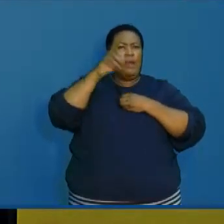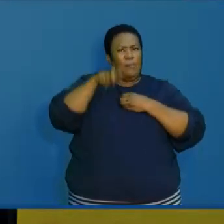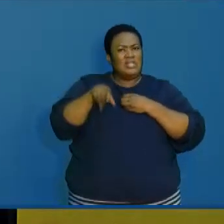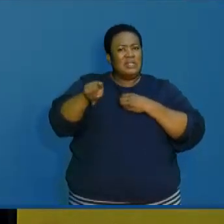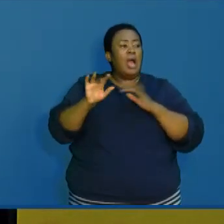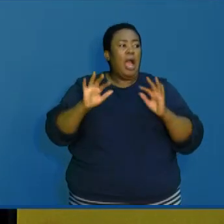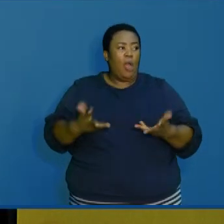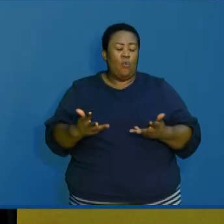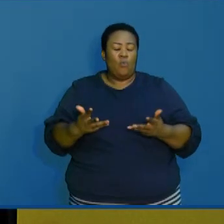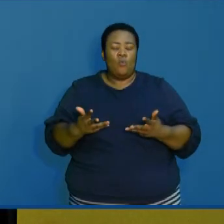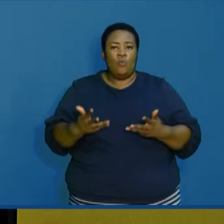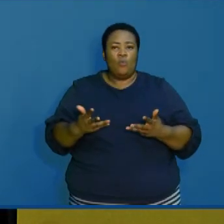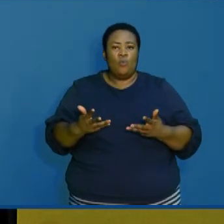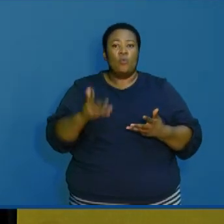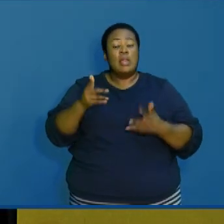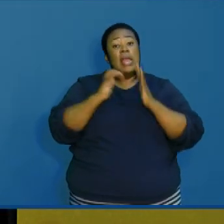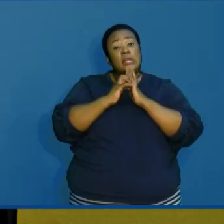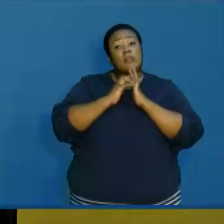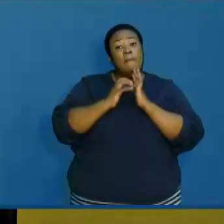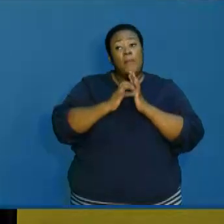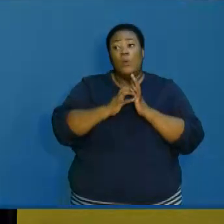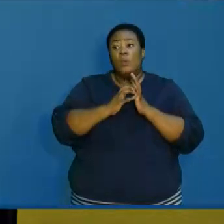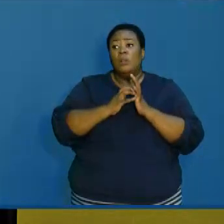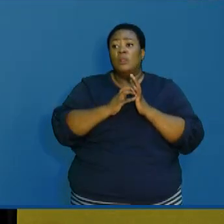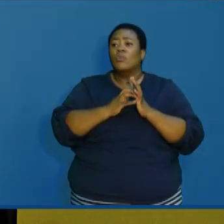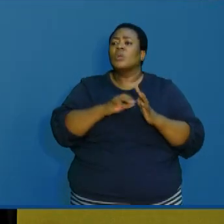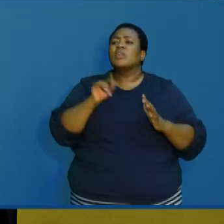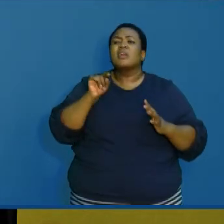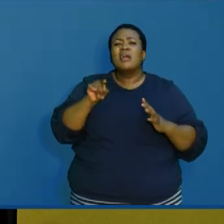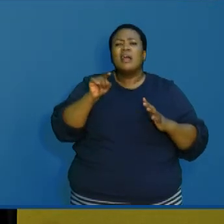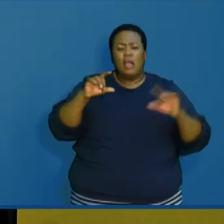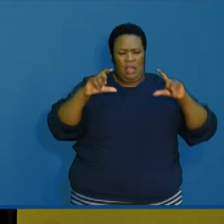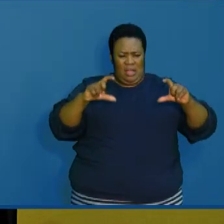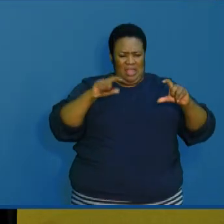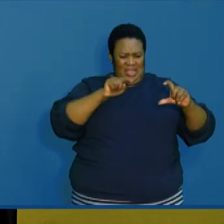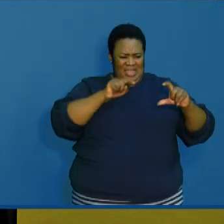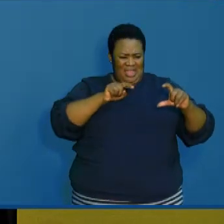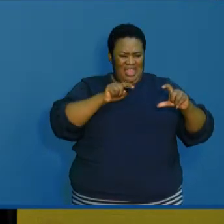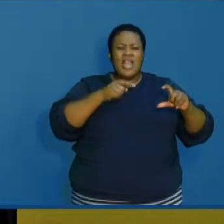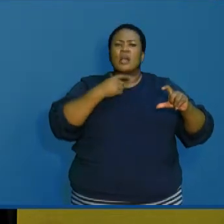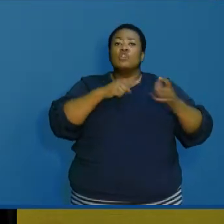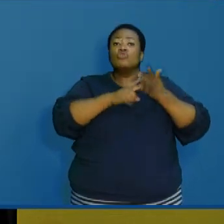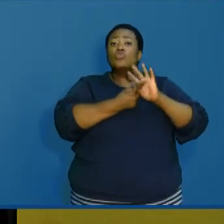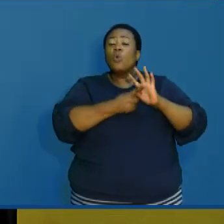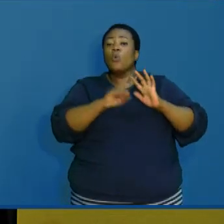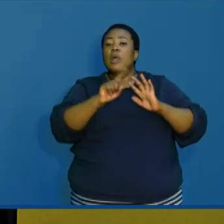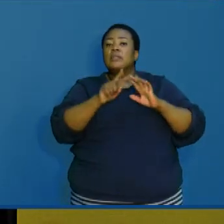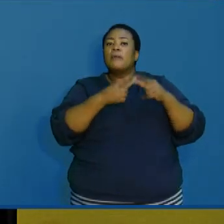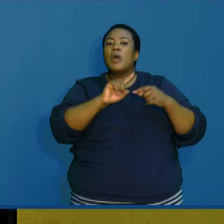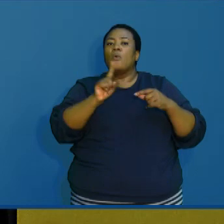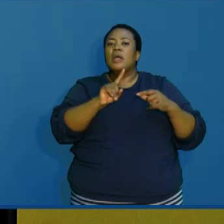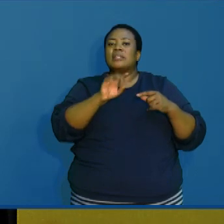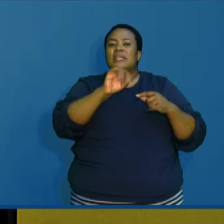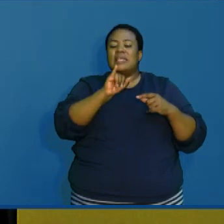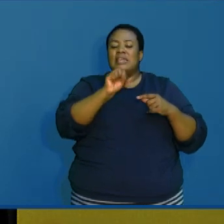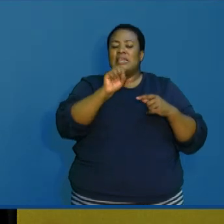an example would be, what does this extract reveal about Isabel's character? This is a question that you will